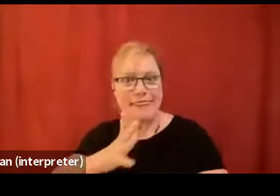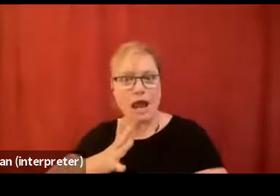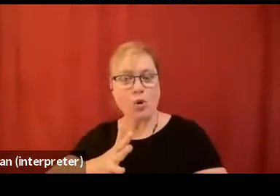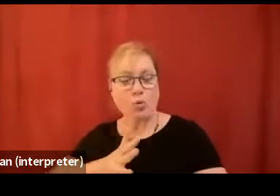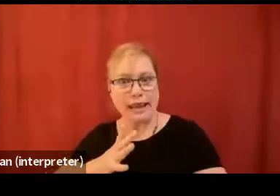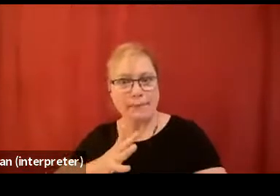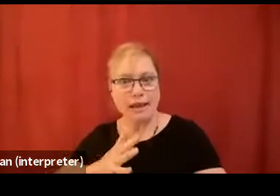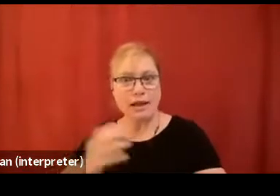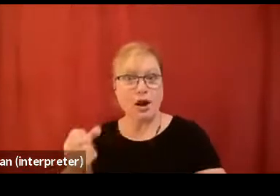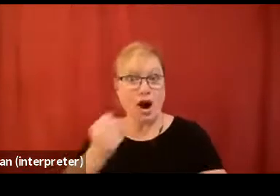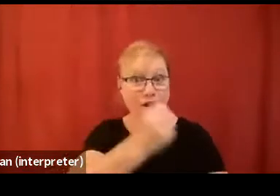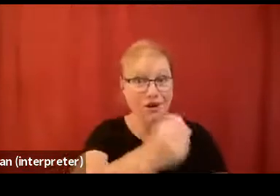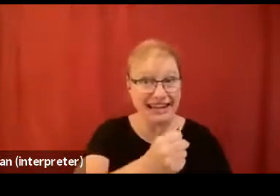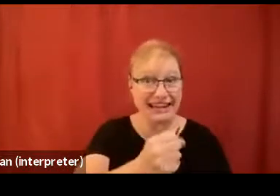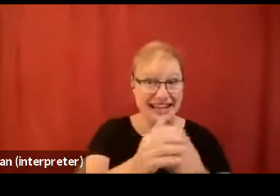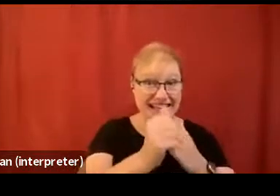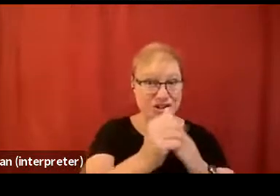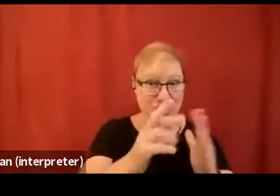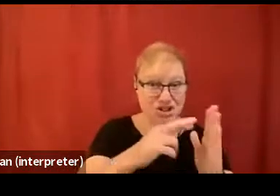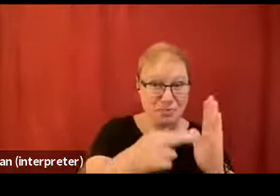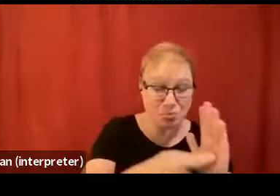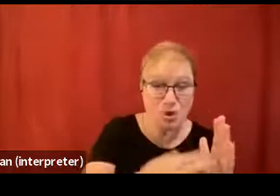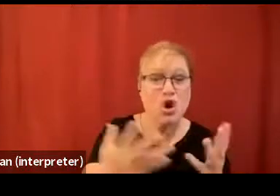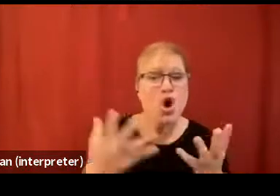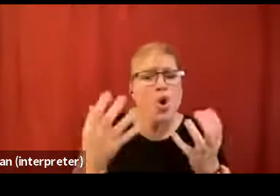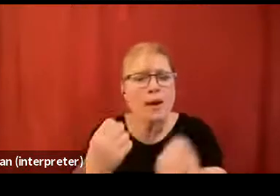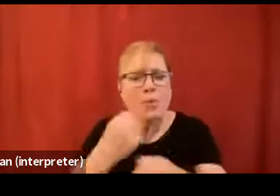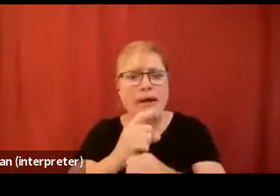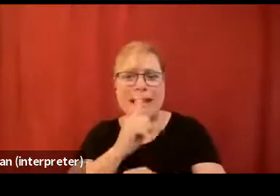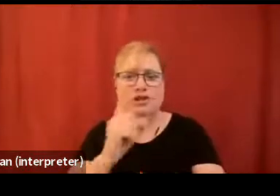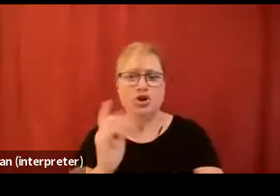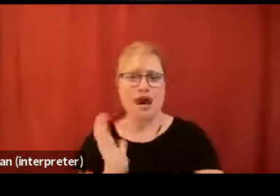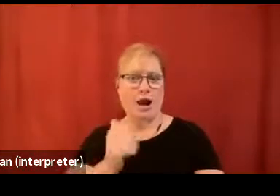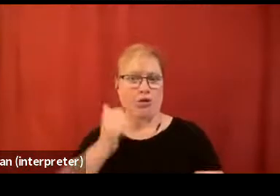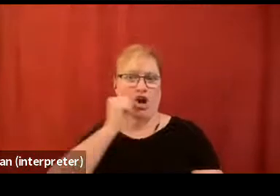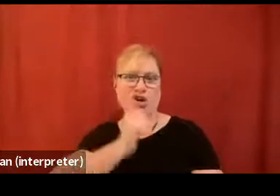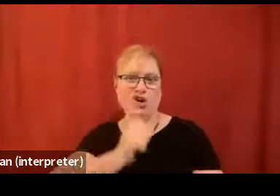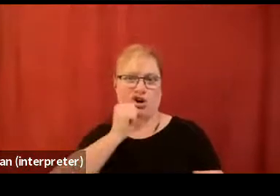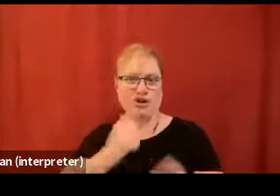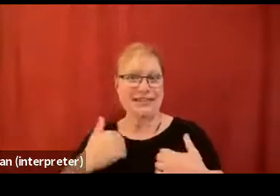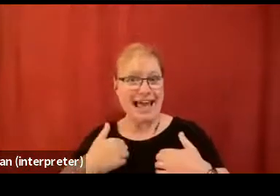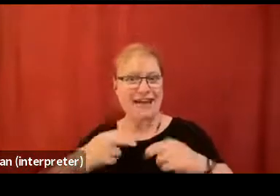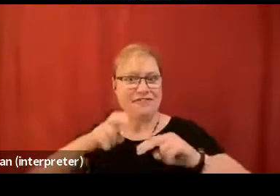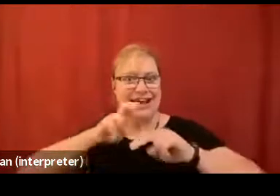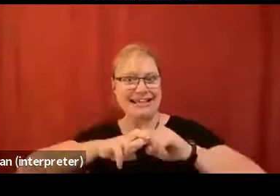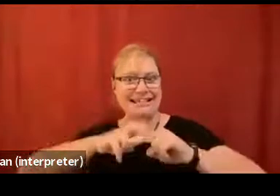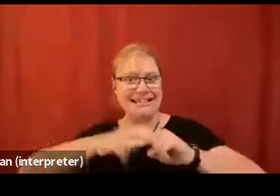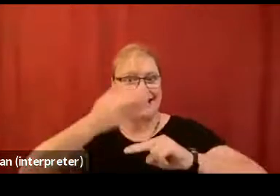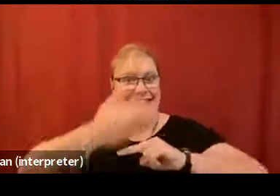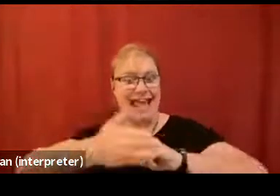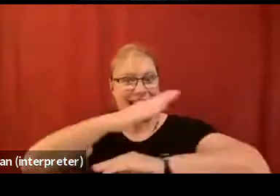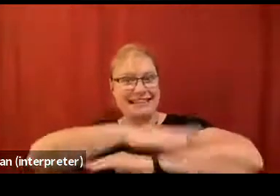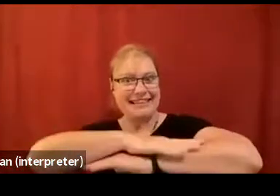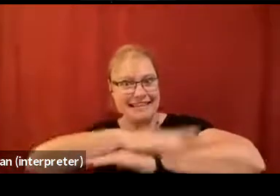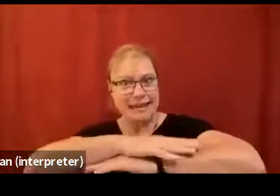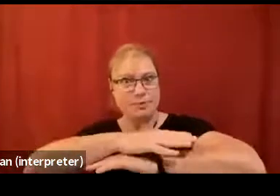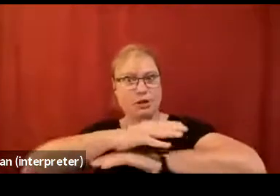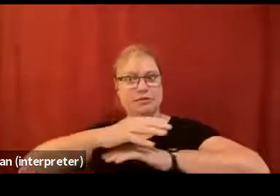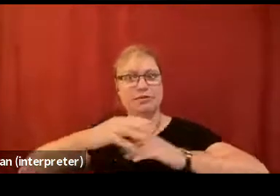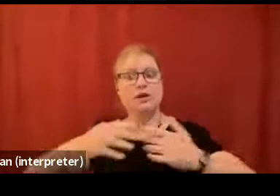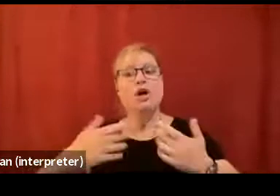sure that our girls have a seat and a voice at the table. So currently we have girls serving on